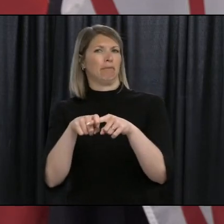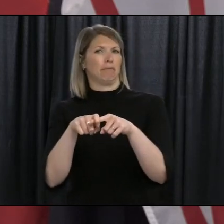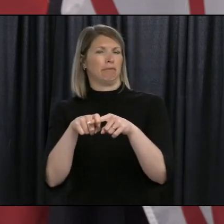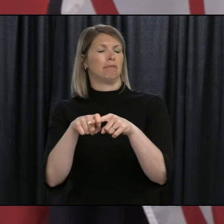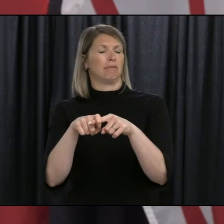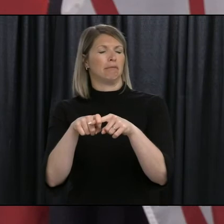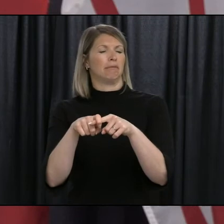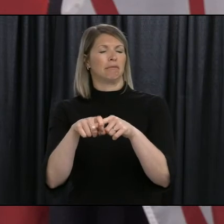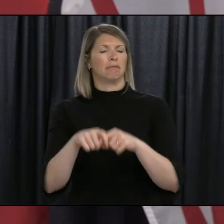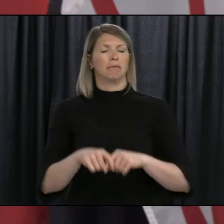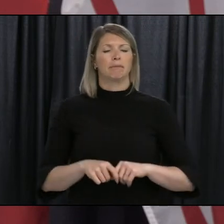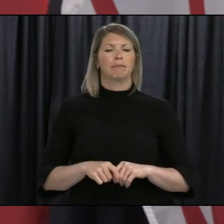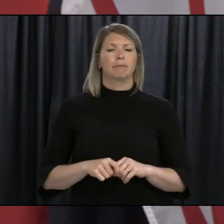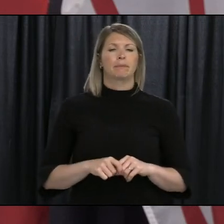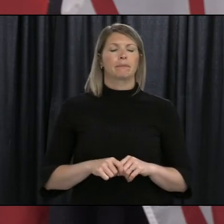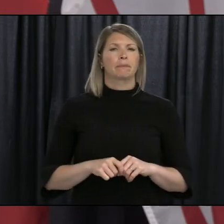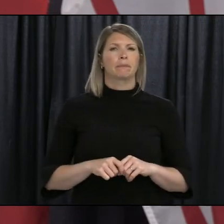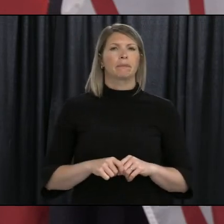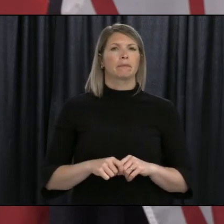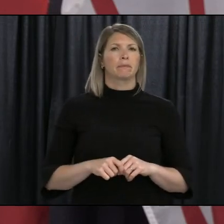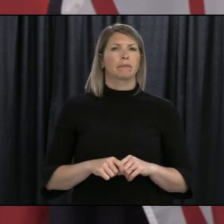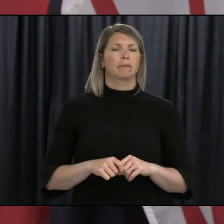unions. But